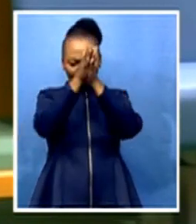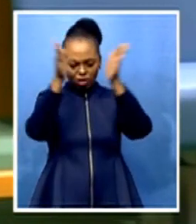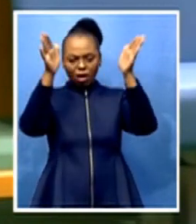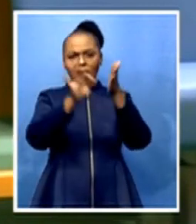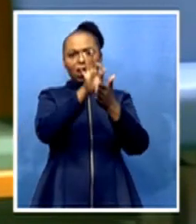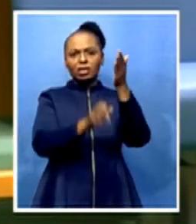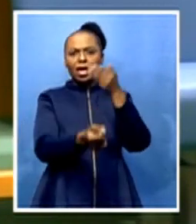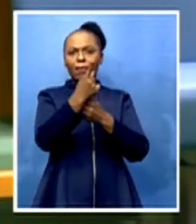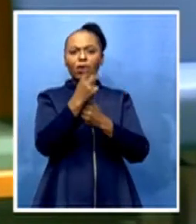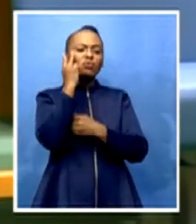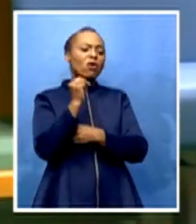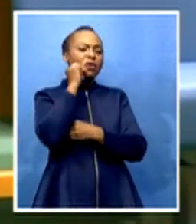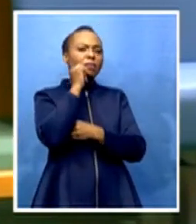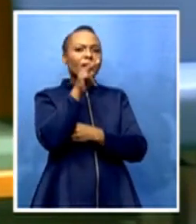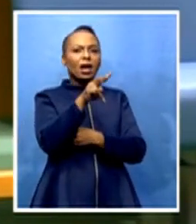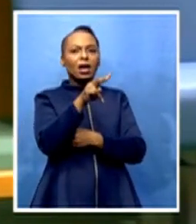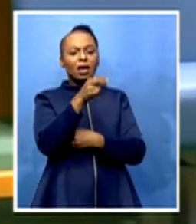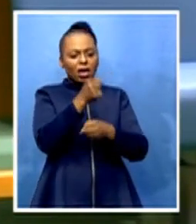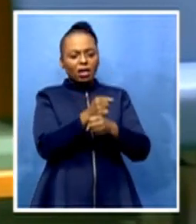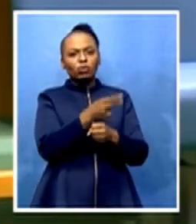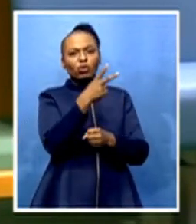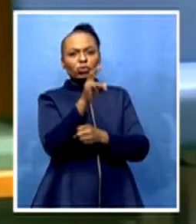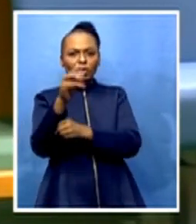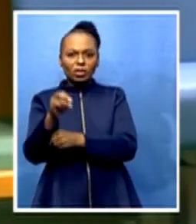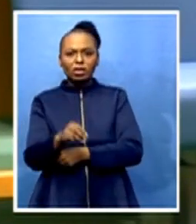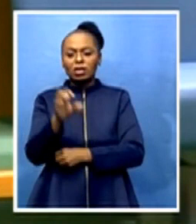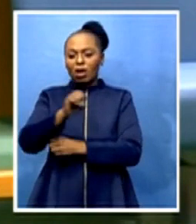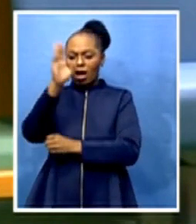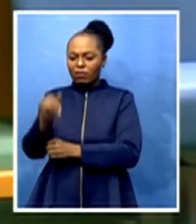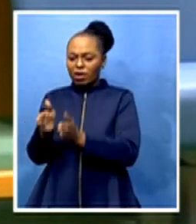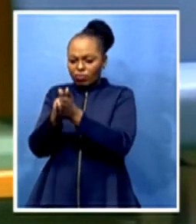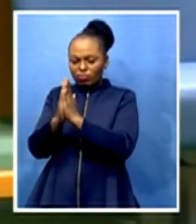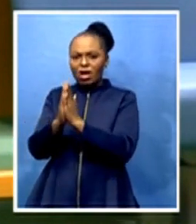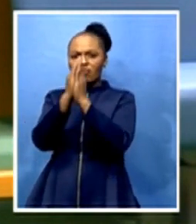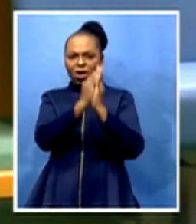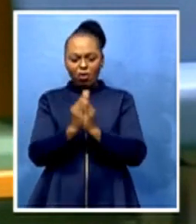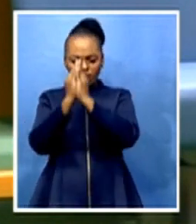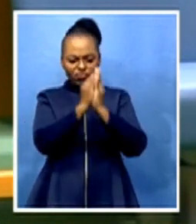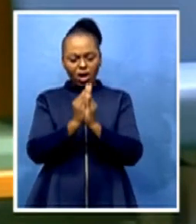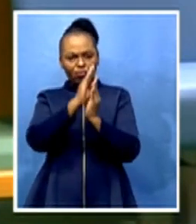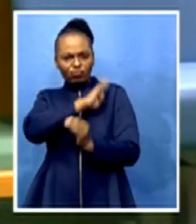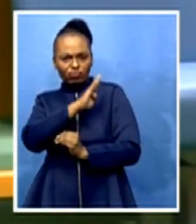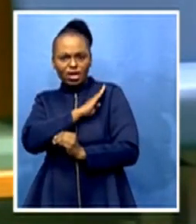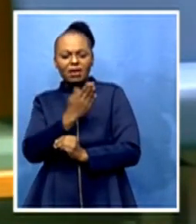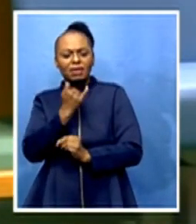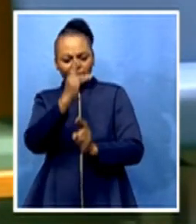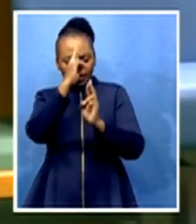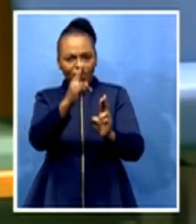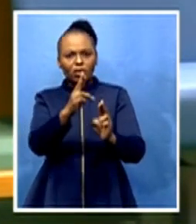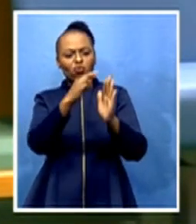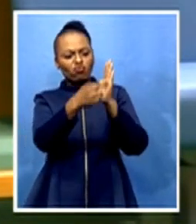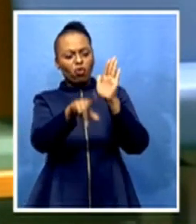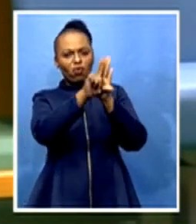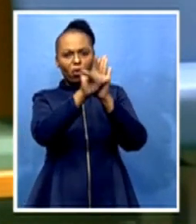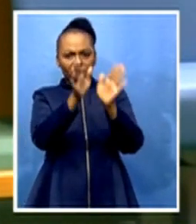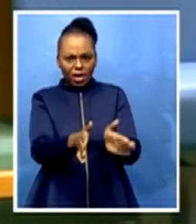calls upon the military in Myanmar to respect the rule of law. We firmly believe that any